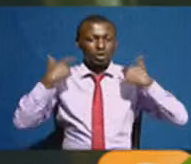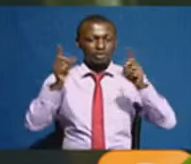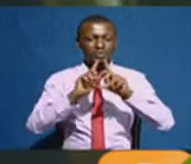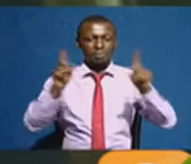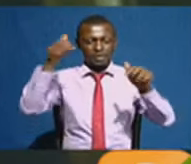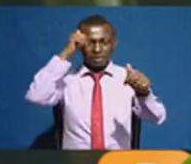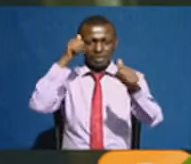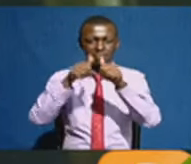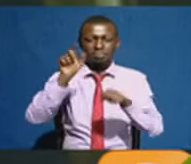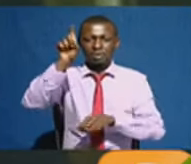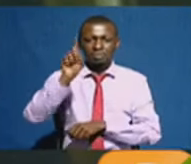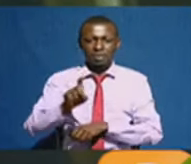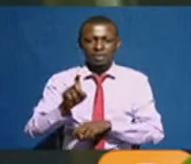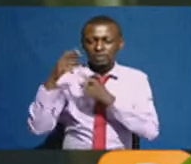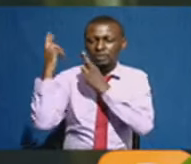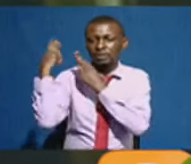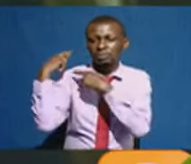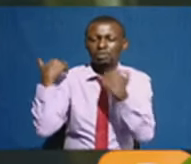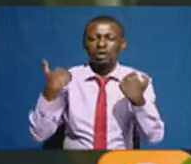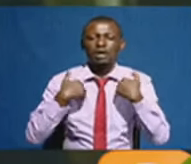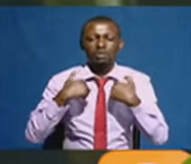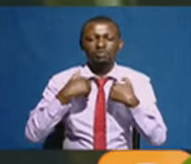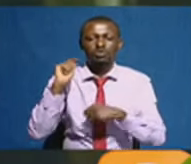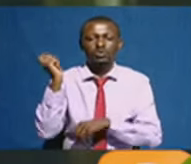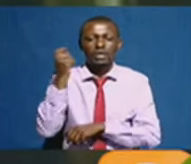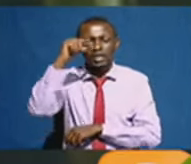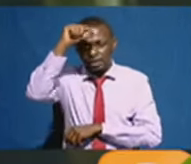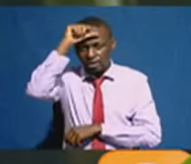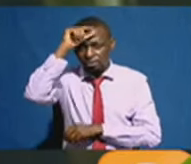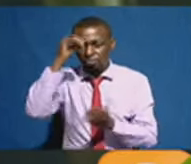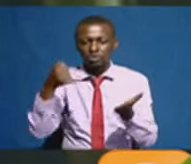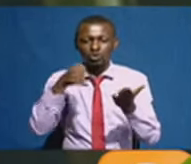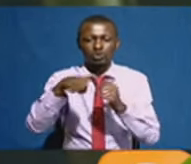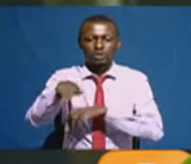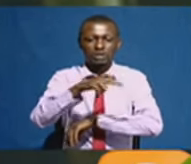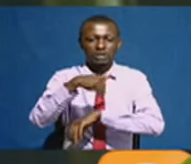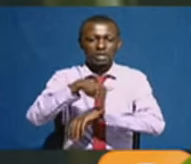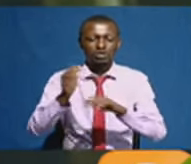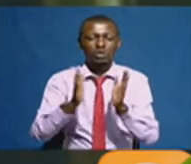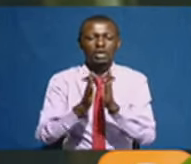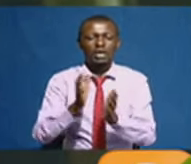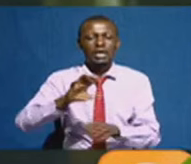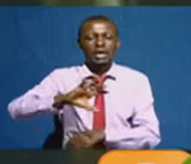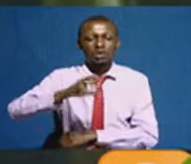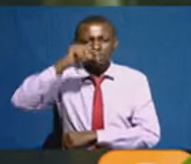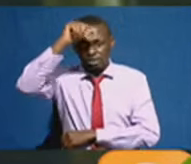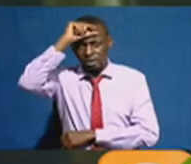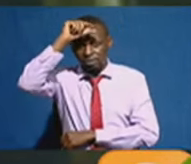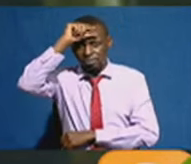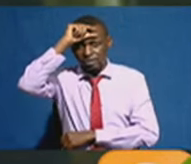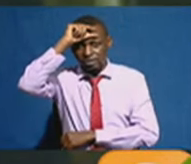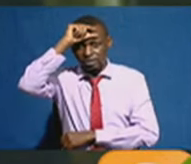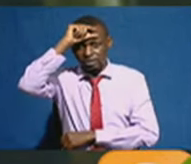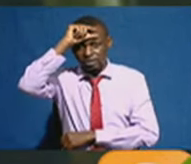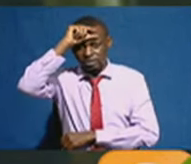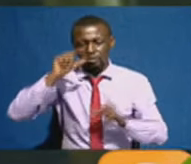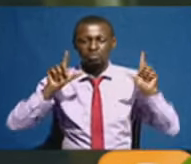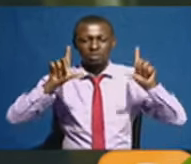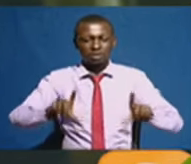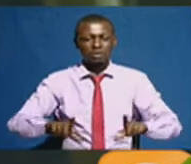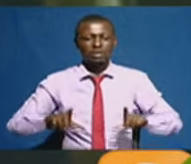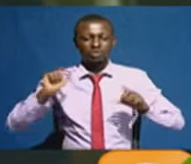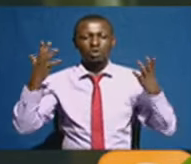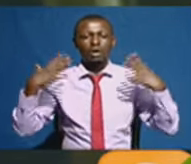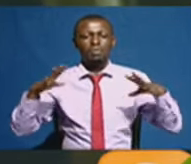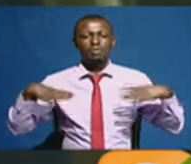remembered that there's a responsibility on the side of government of Kenya. And this includes the national government and the county governments to protect the lives. Lives of